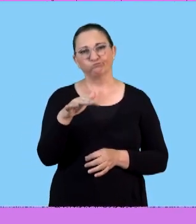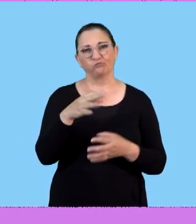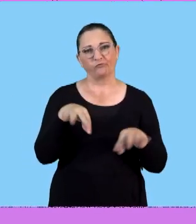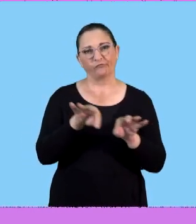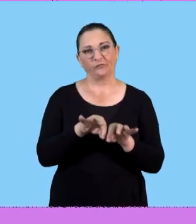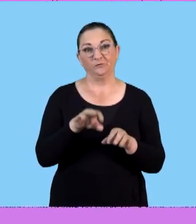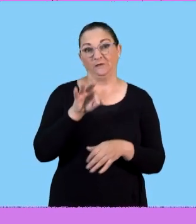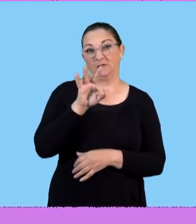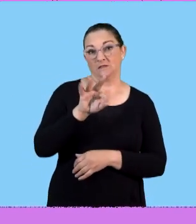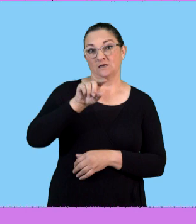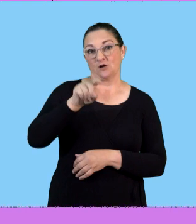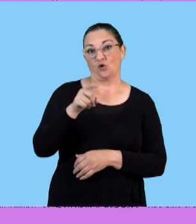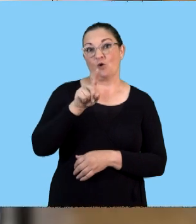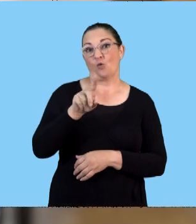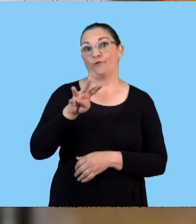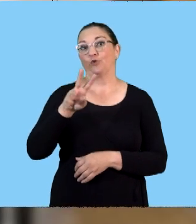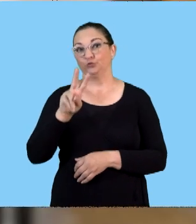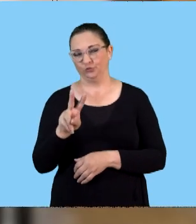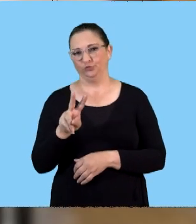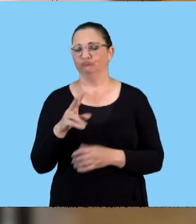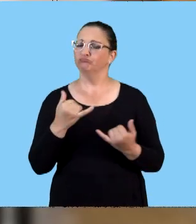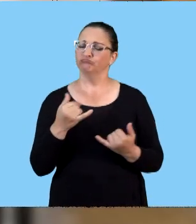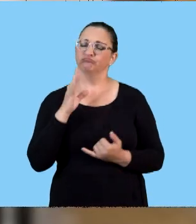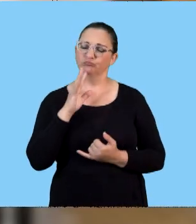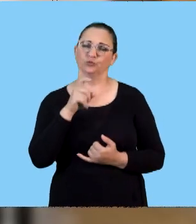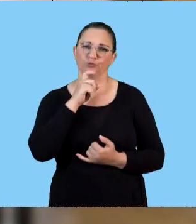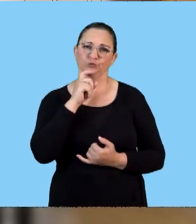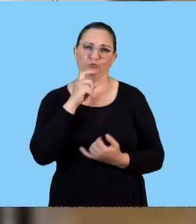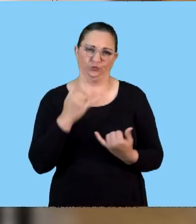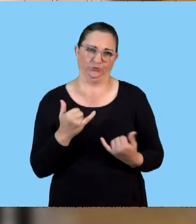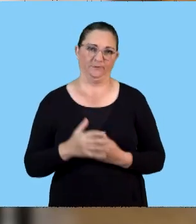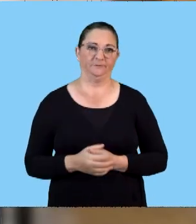And that's what we're going to use today in our lesson as well as